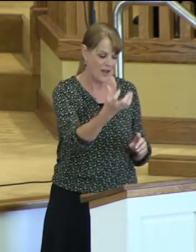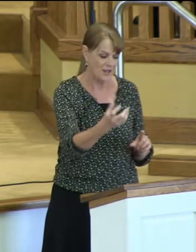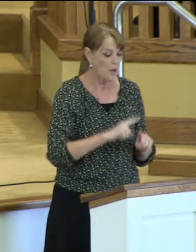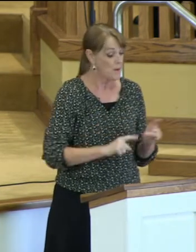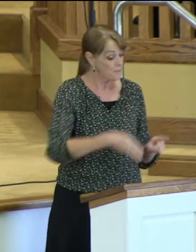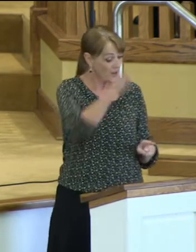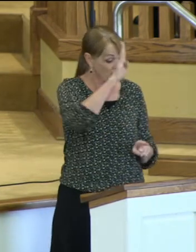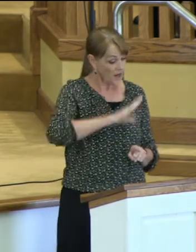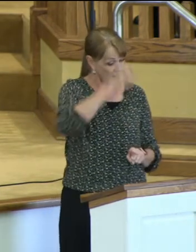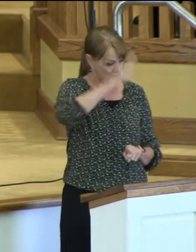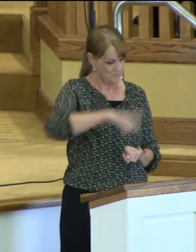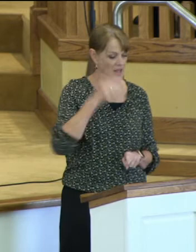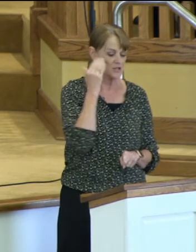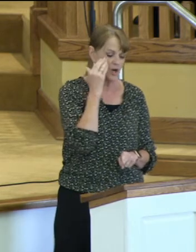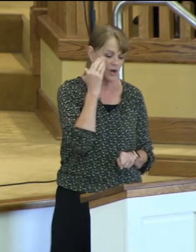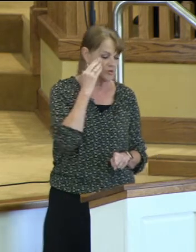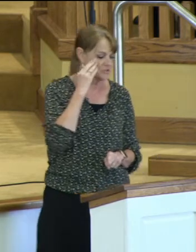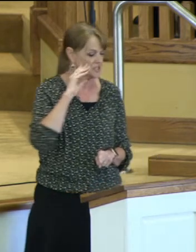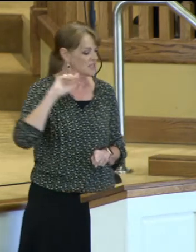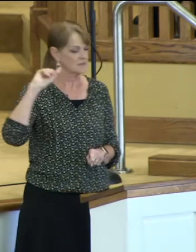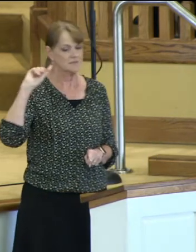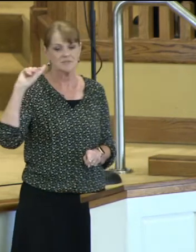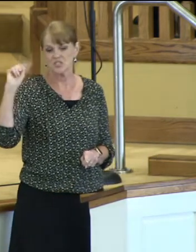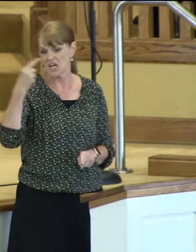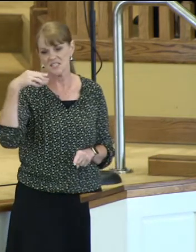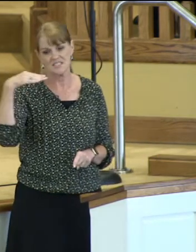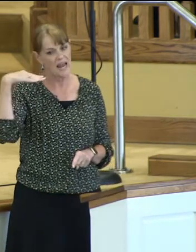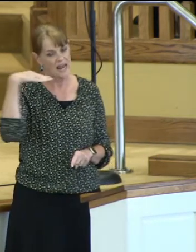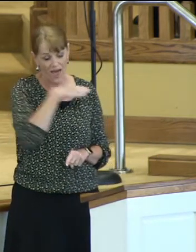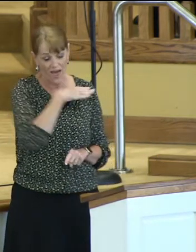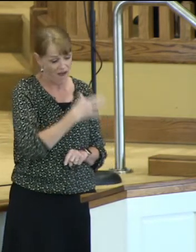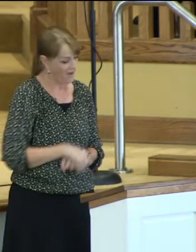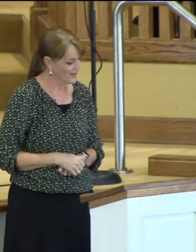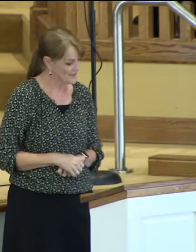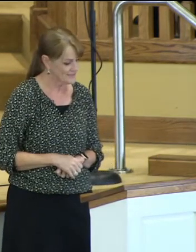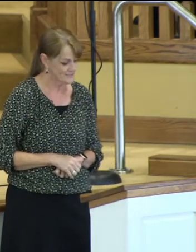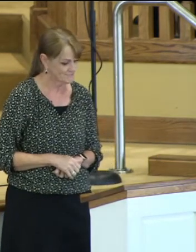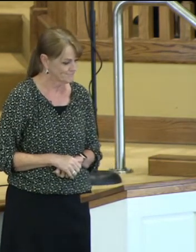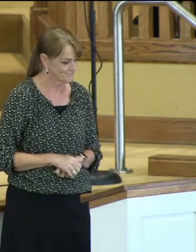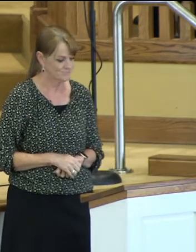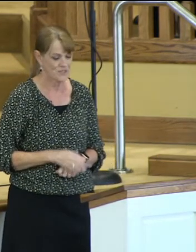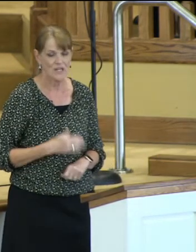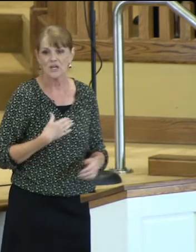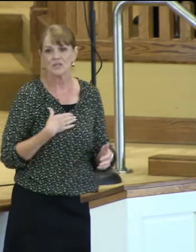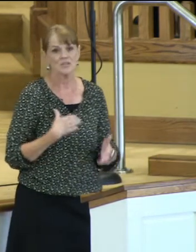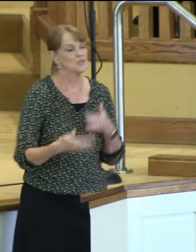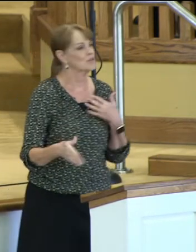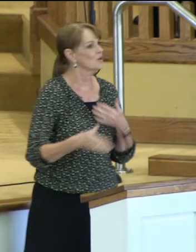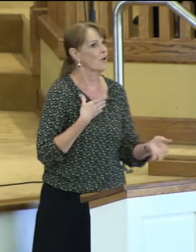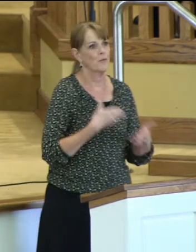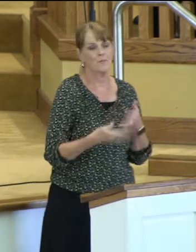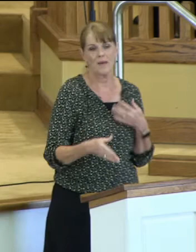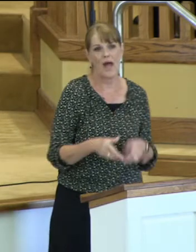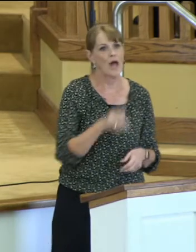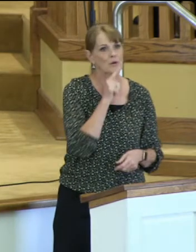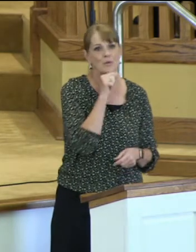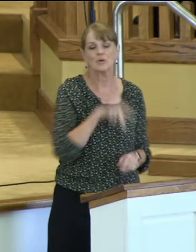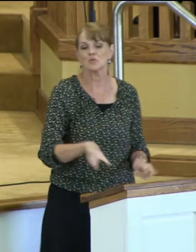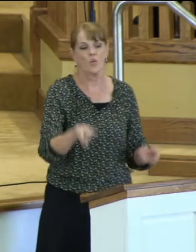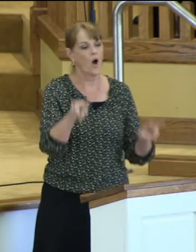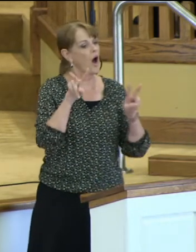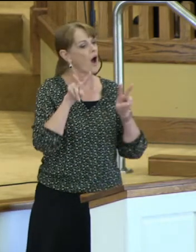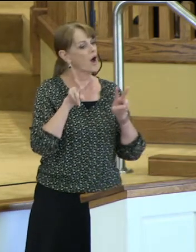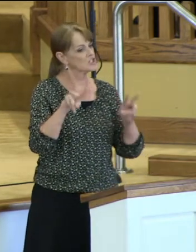cry. But a godly man knows that is just a lie. No matter